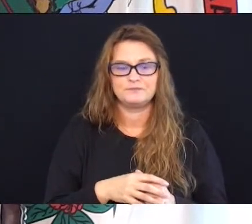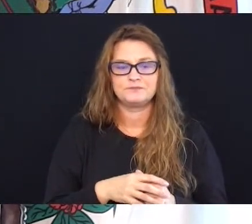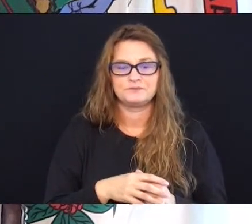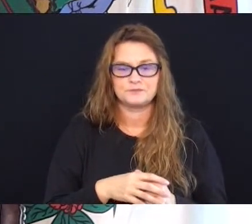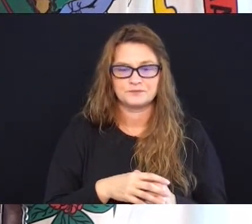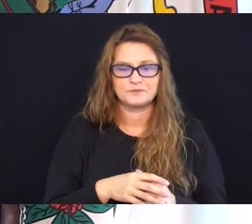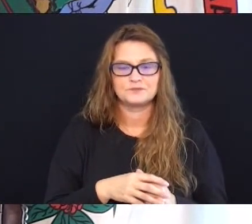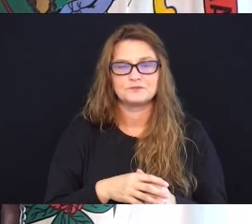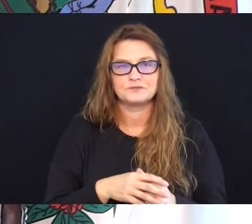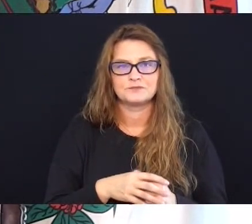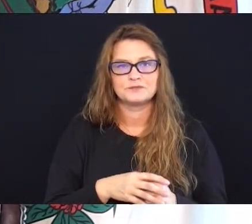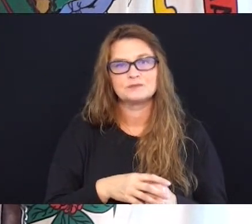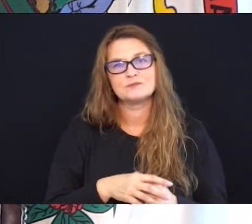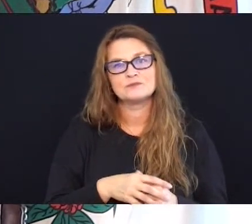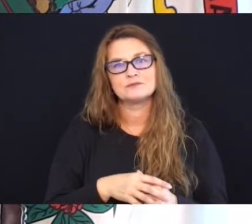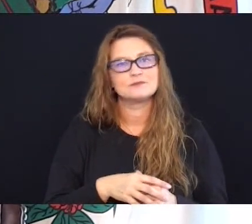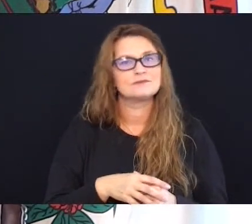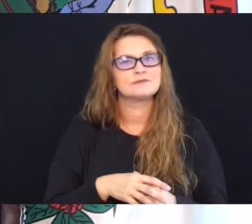so